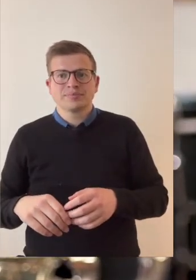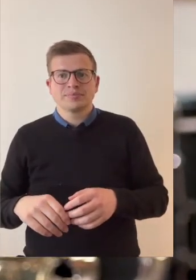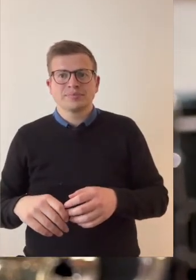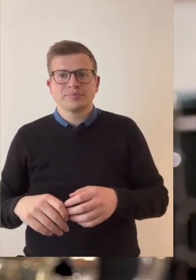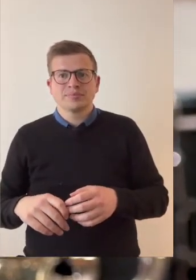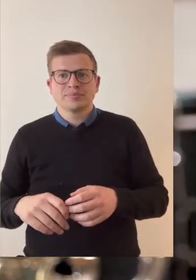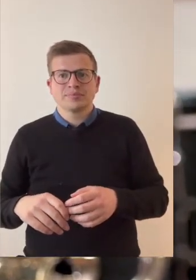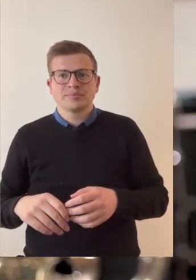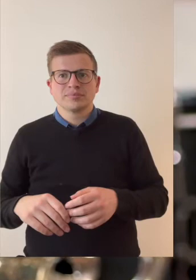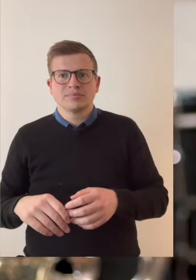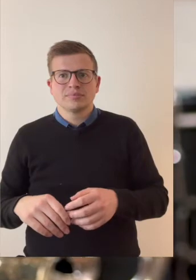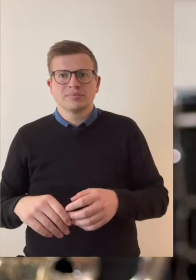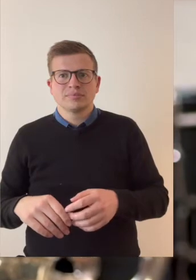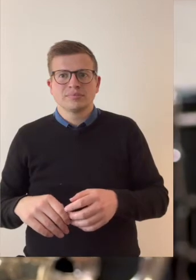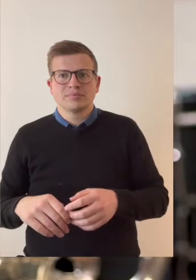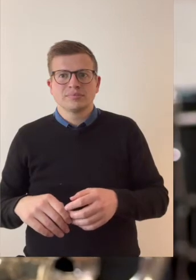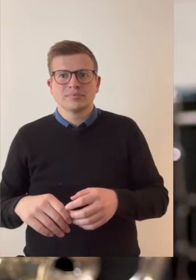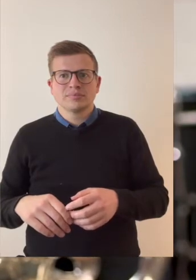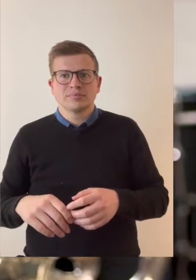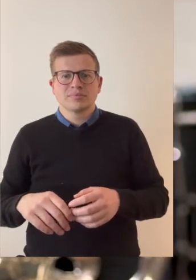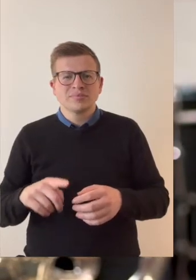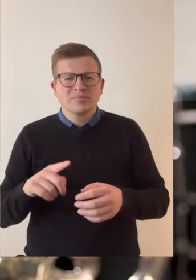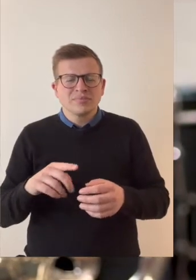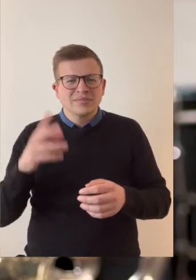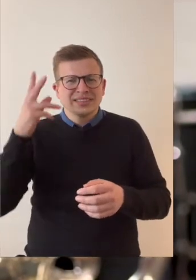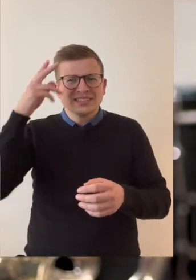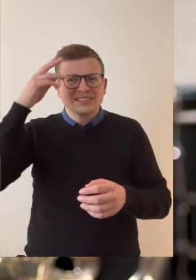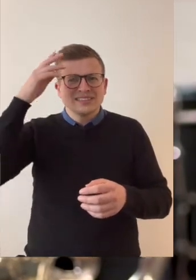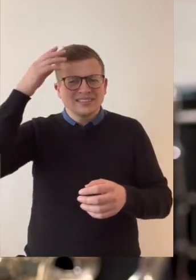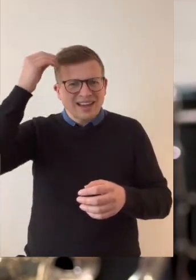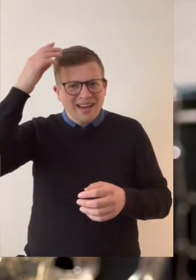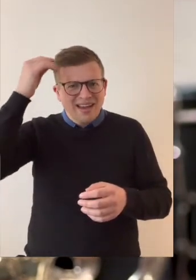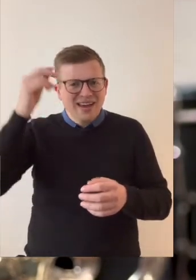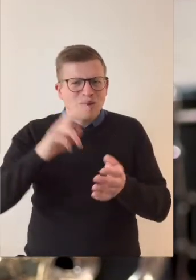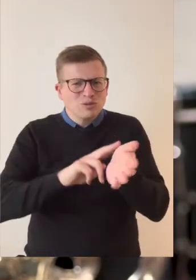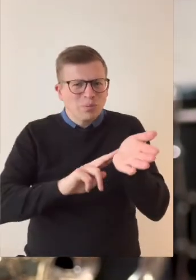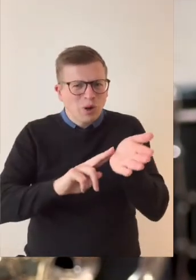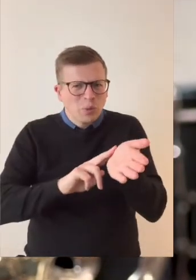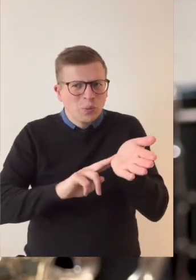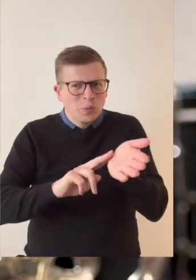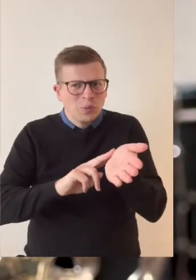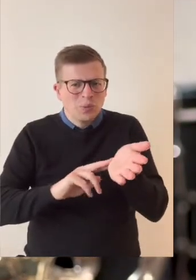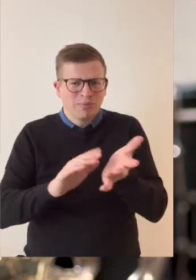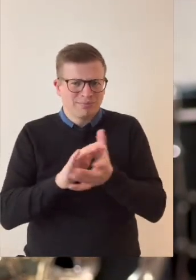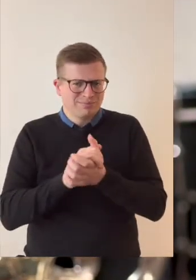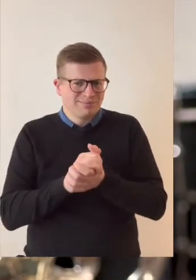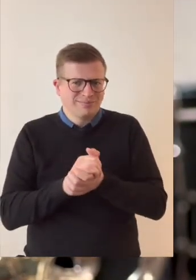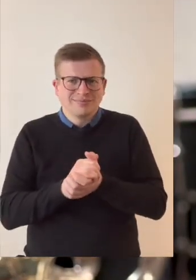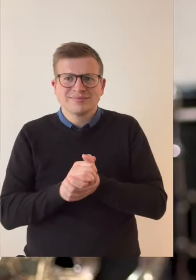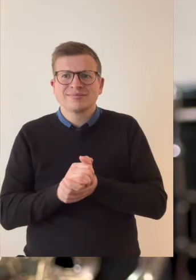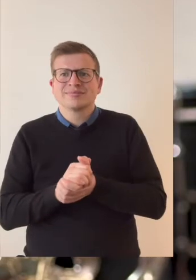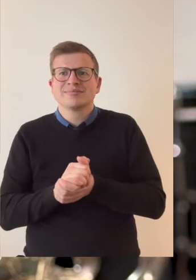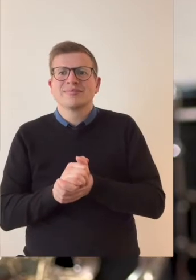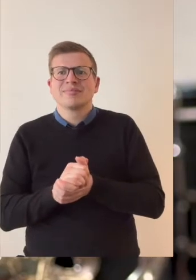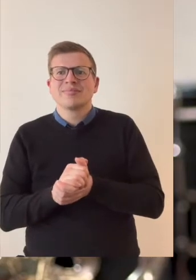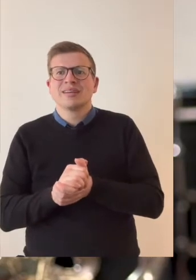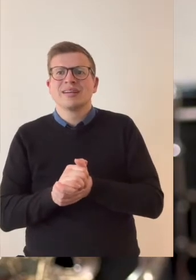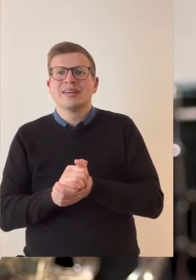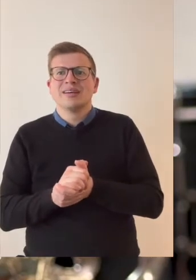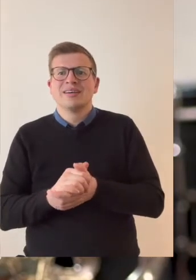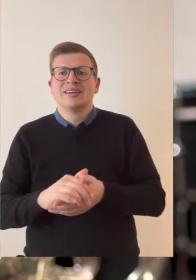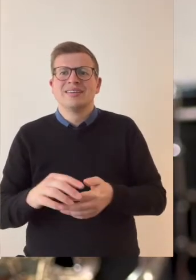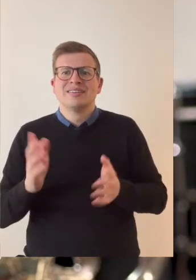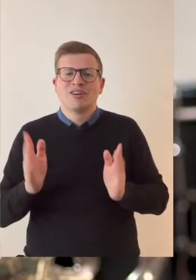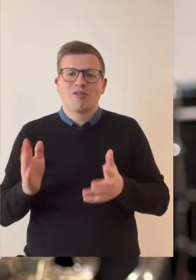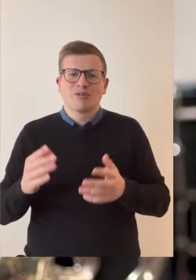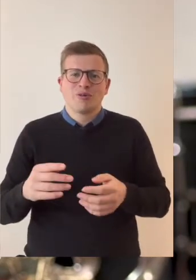Can you possibly, and it was really blue. Quiz some of you on that, and of course the buses were rocking, you